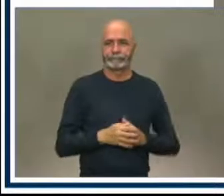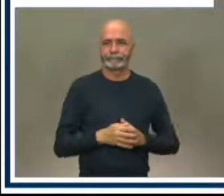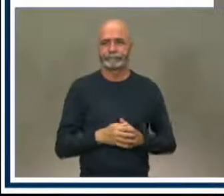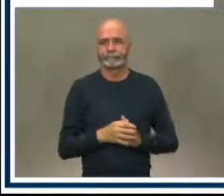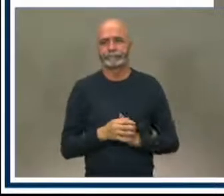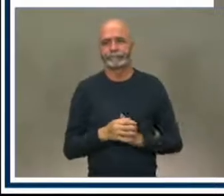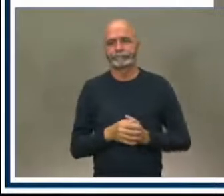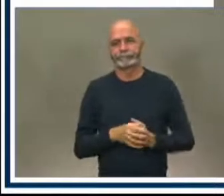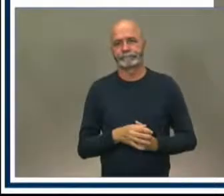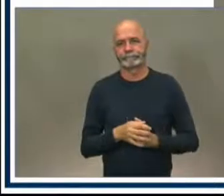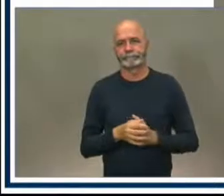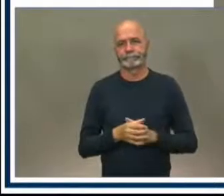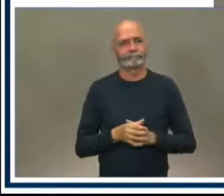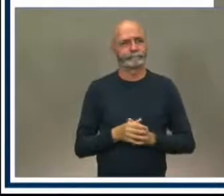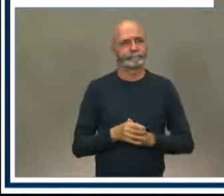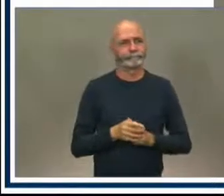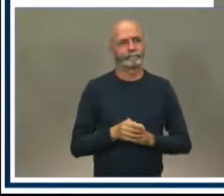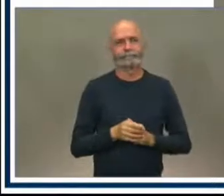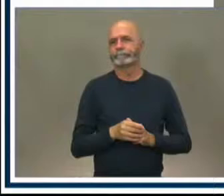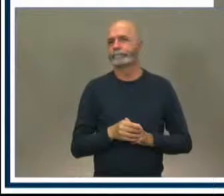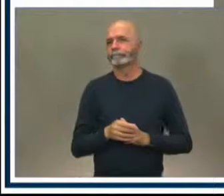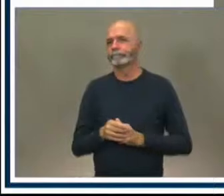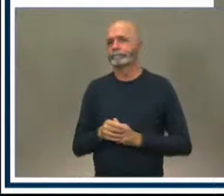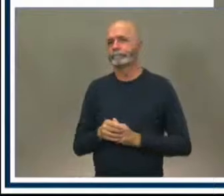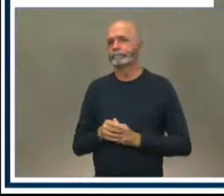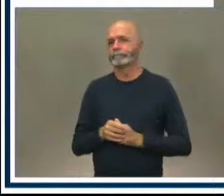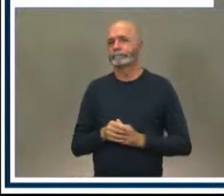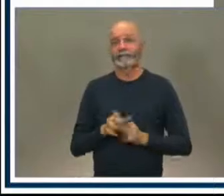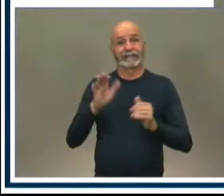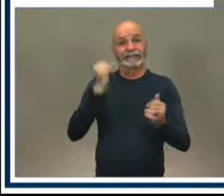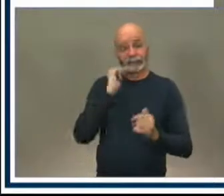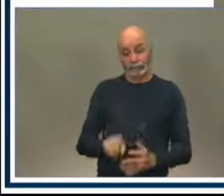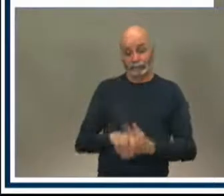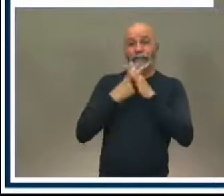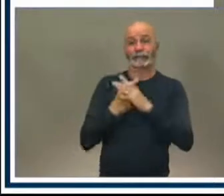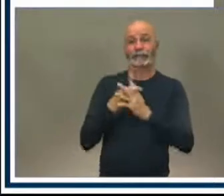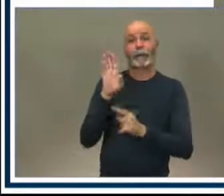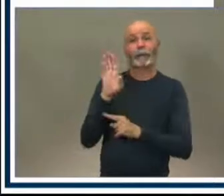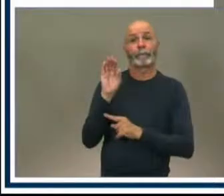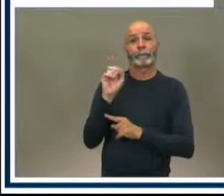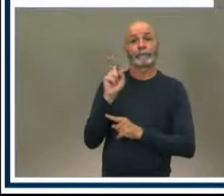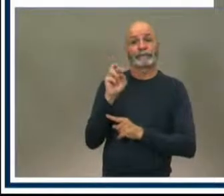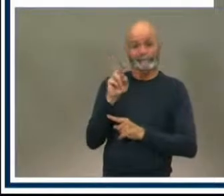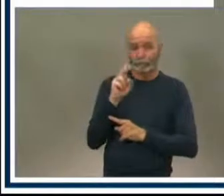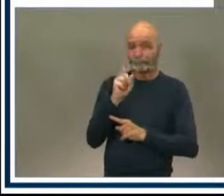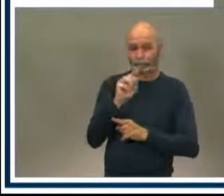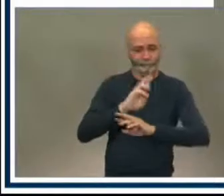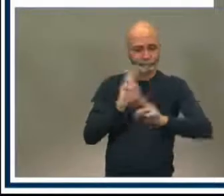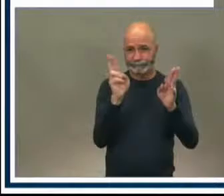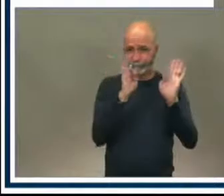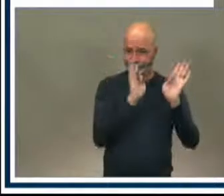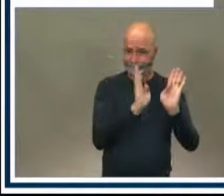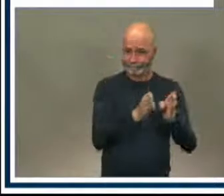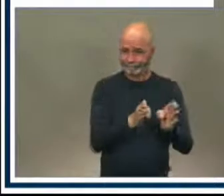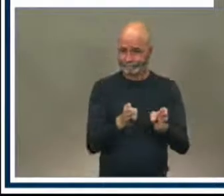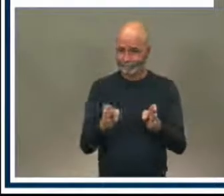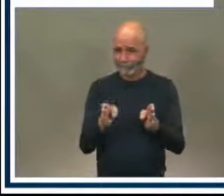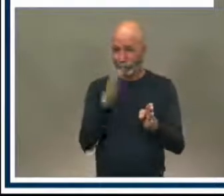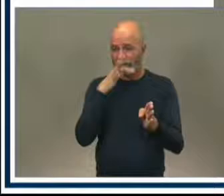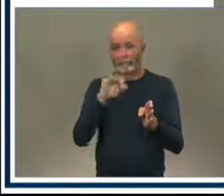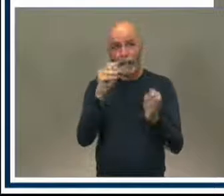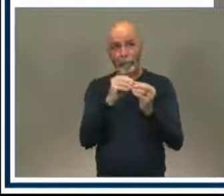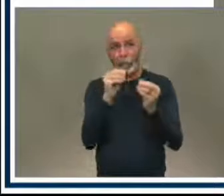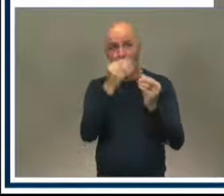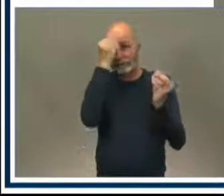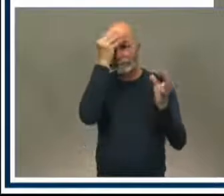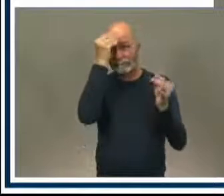we prepare to administer booster doses, we also expect to hear more about the vaccine for children 5 to 11.